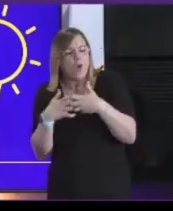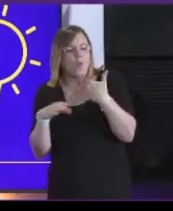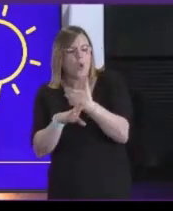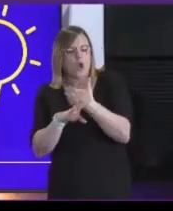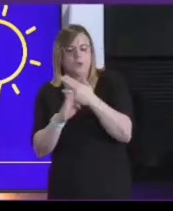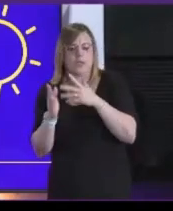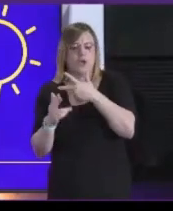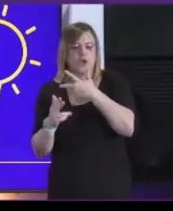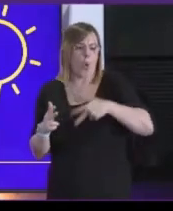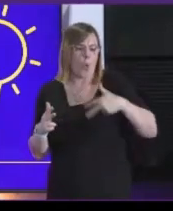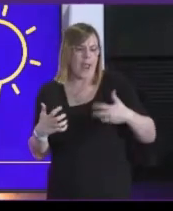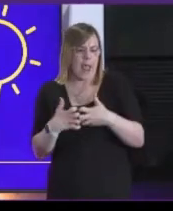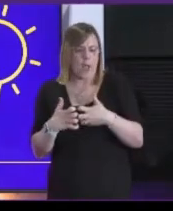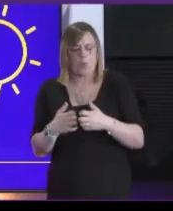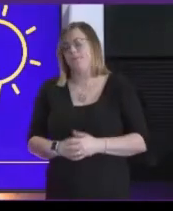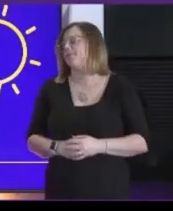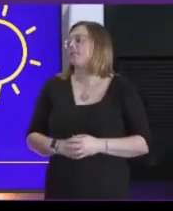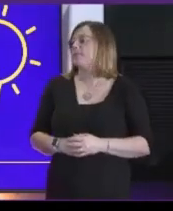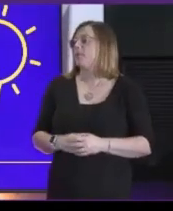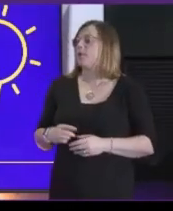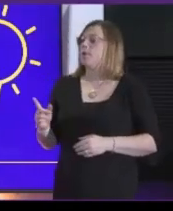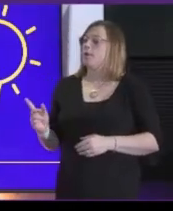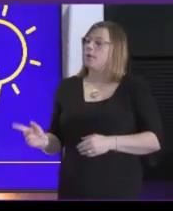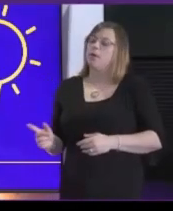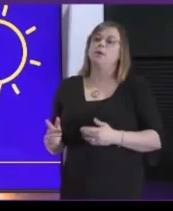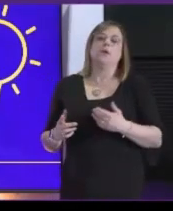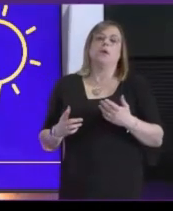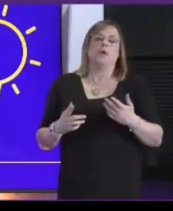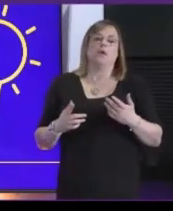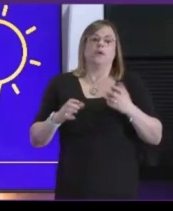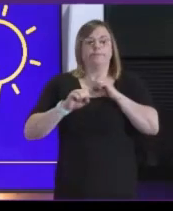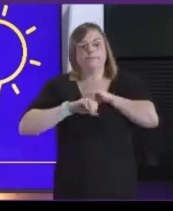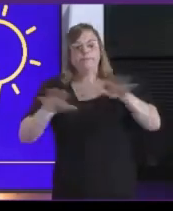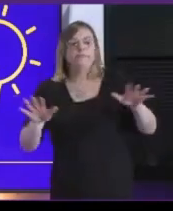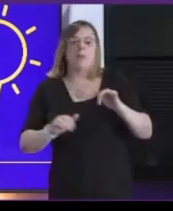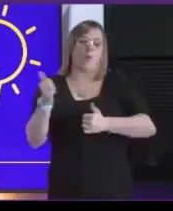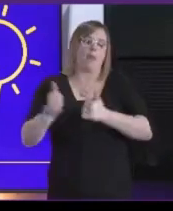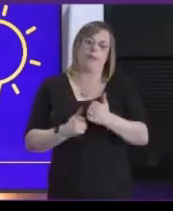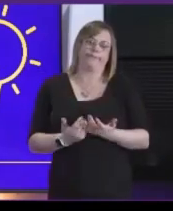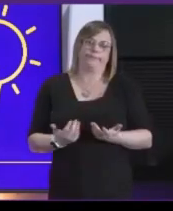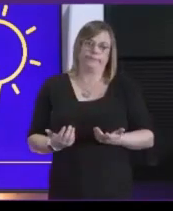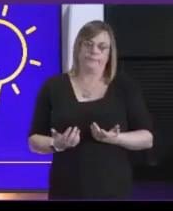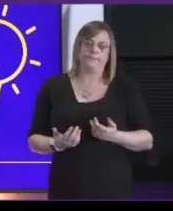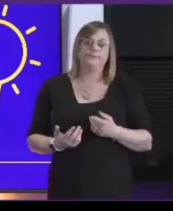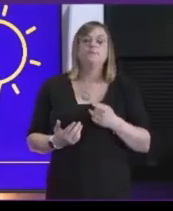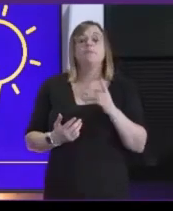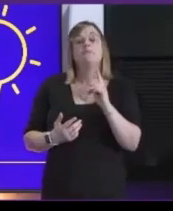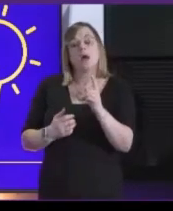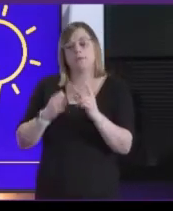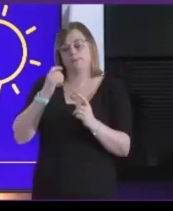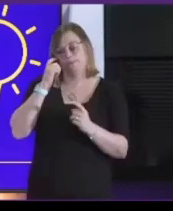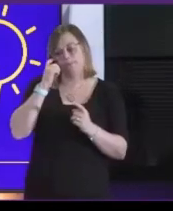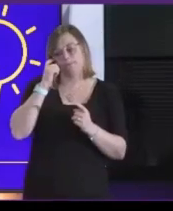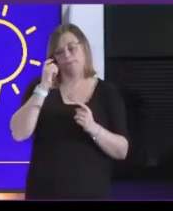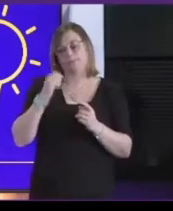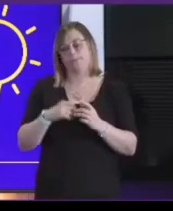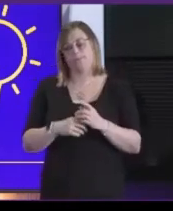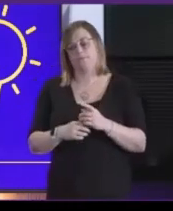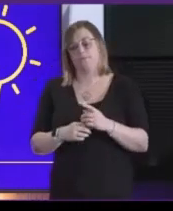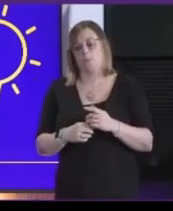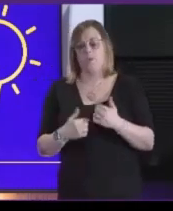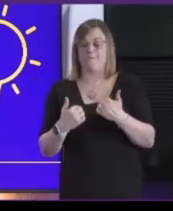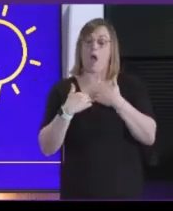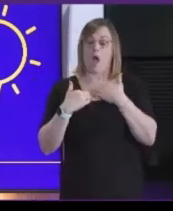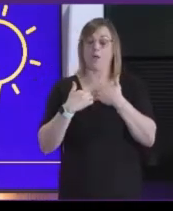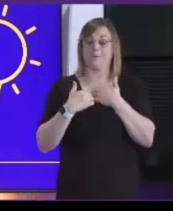Norway? Yeah, well, the stick isn't very popular, of course, but I think actually, or at least for